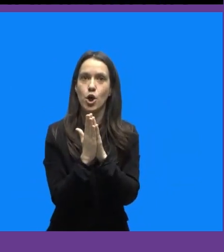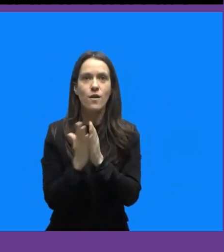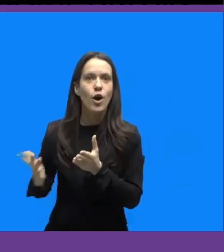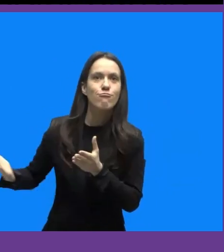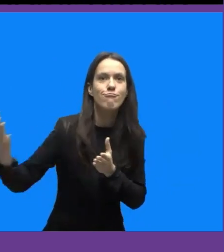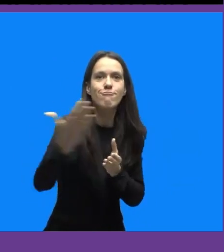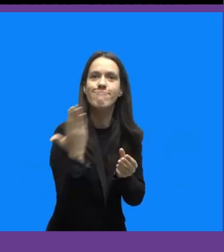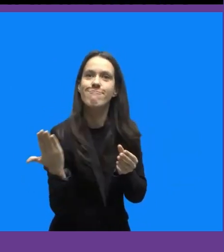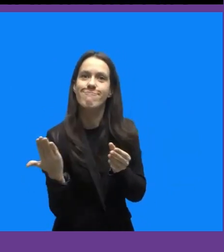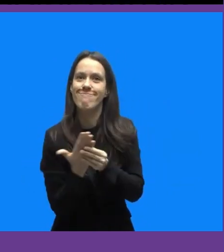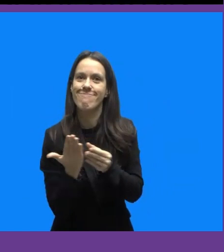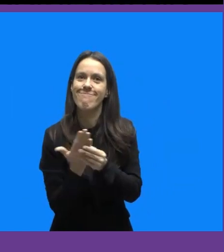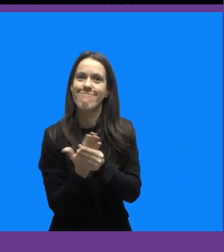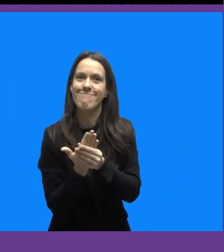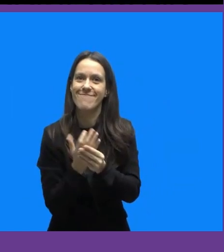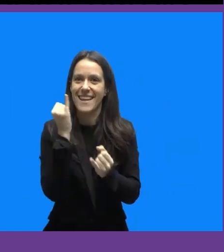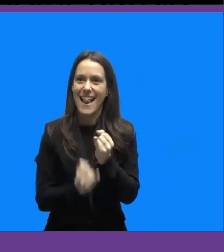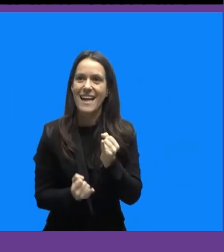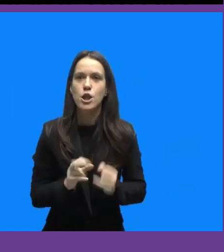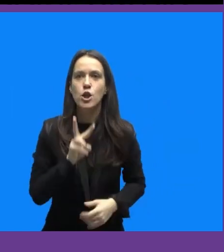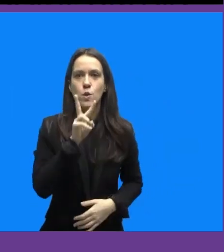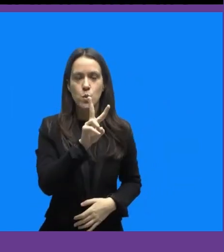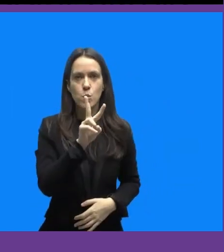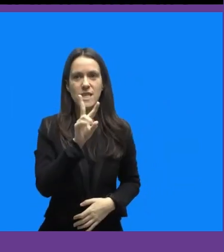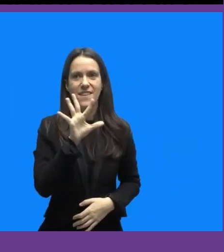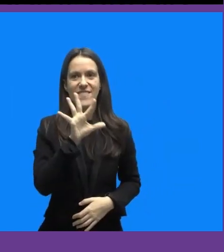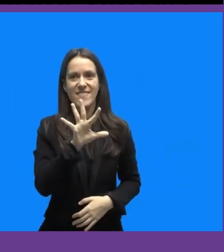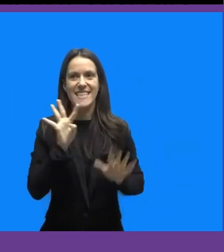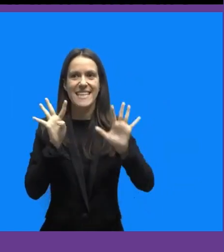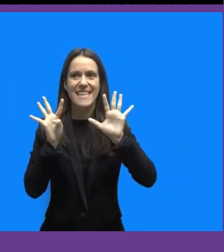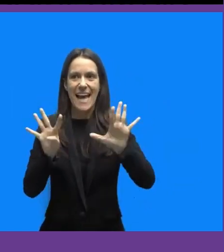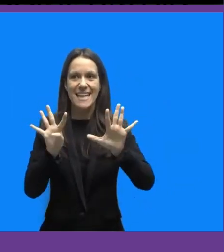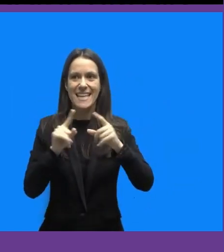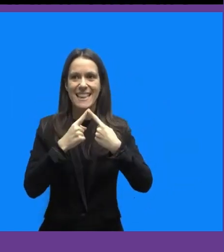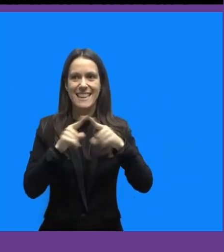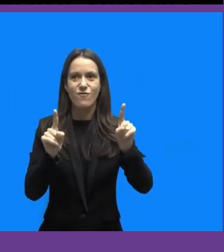of masks, we had 250 masks produced by the